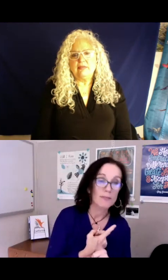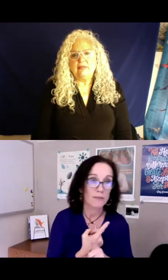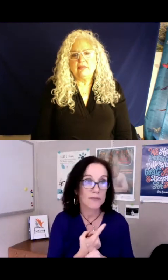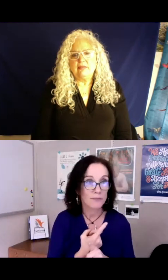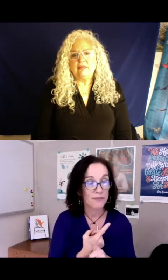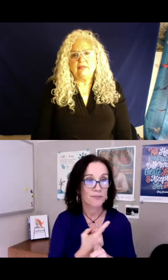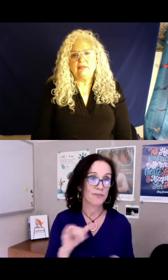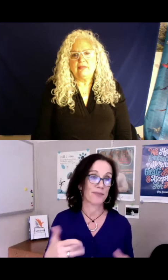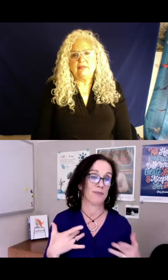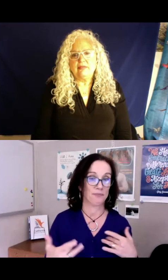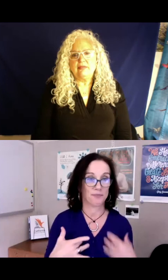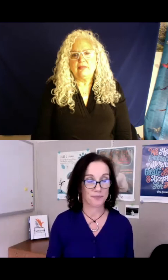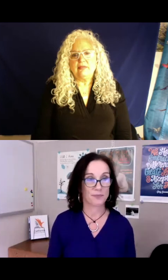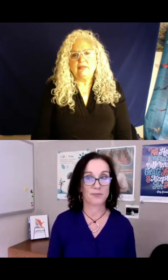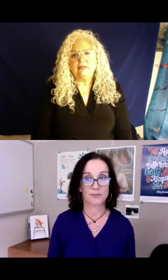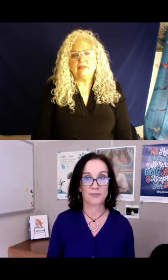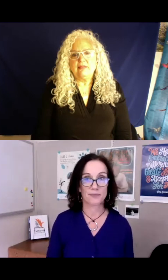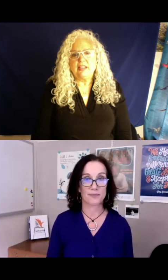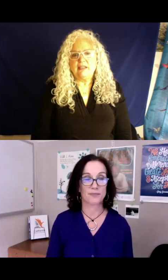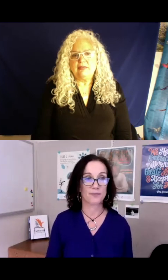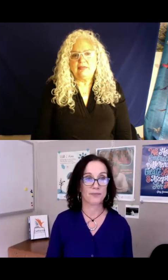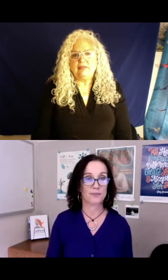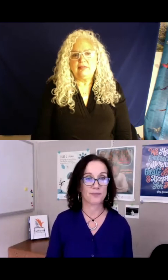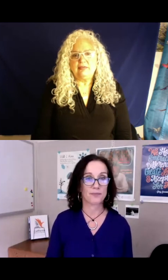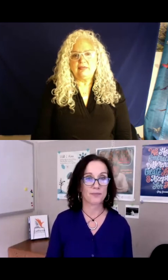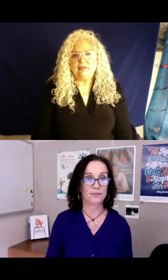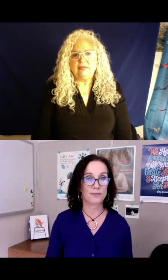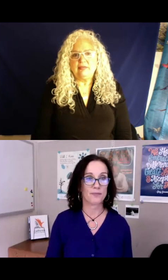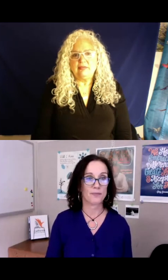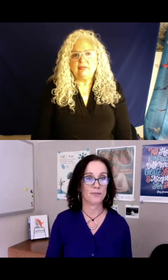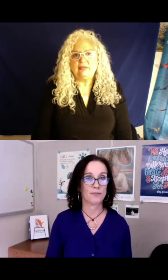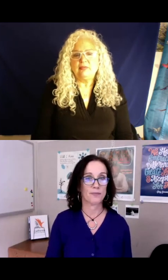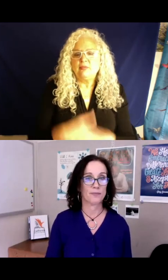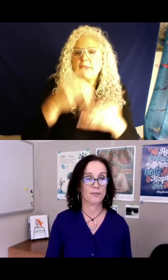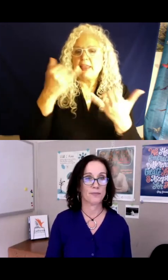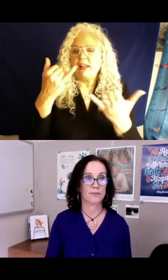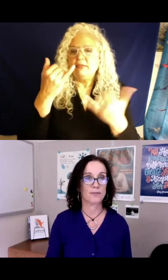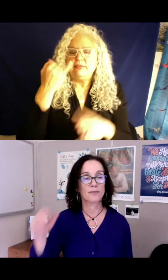are at age appropriate levels. So that is concerning.